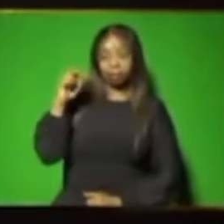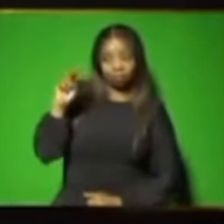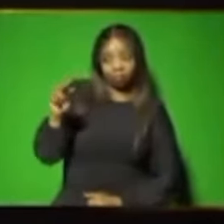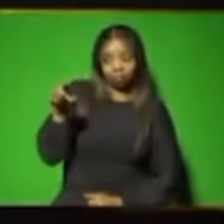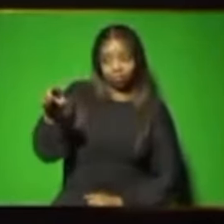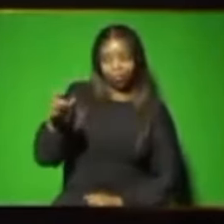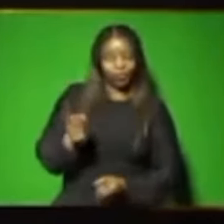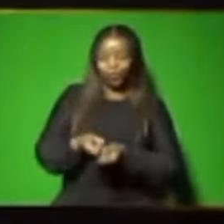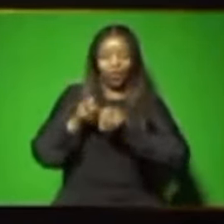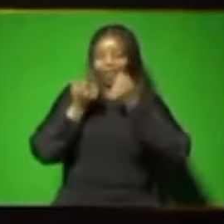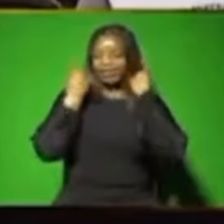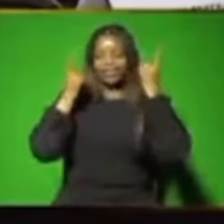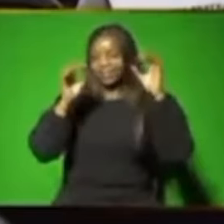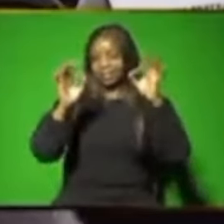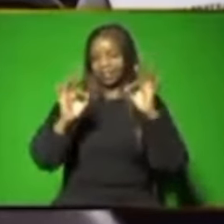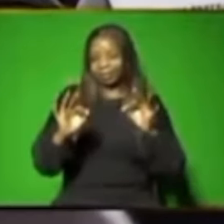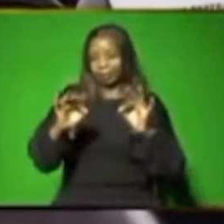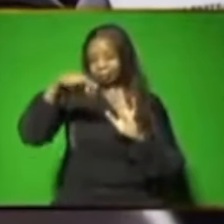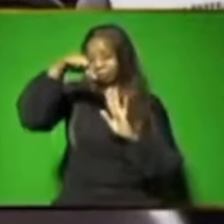kwešišiše gabotse.